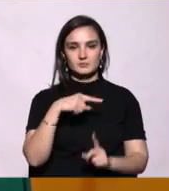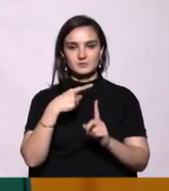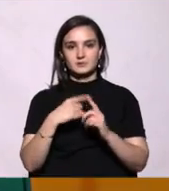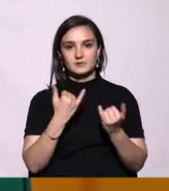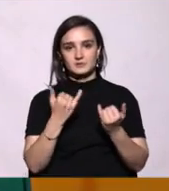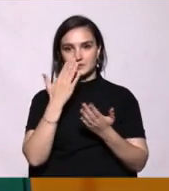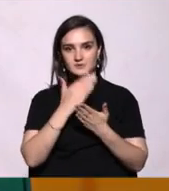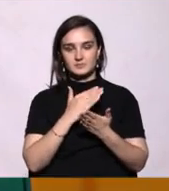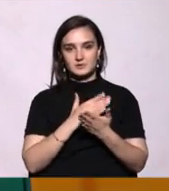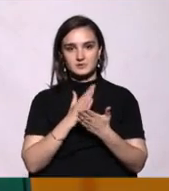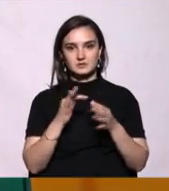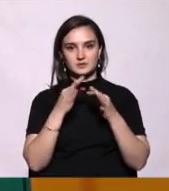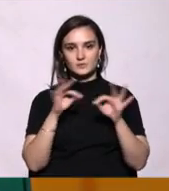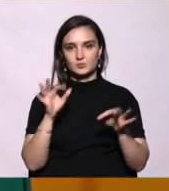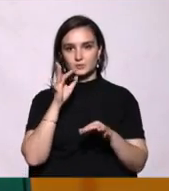So,